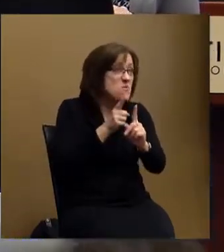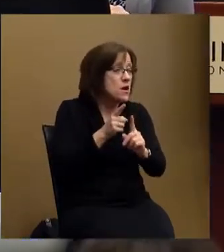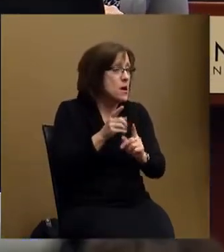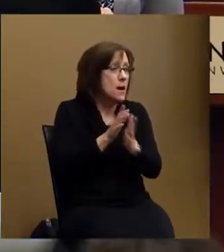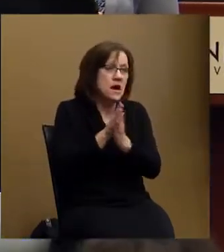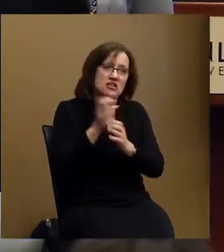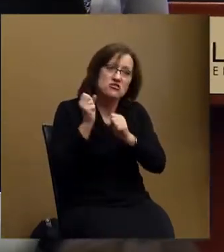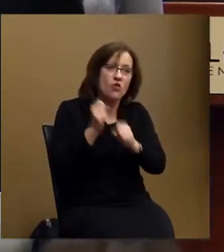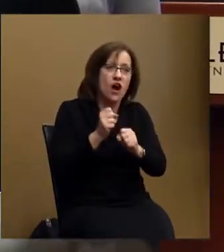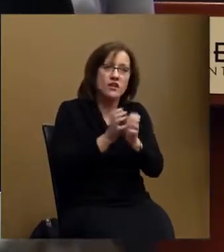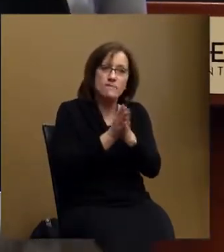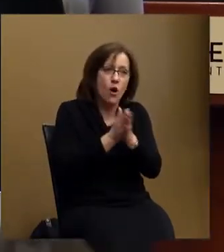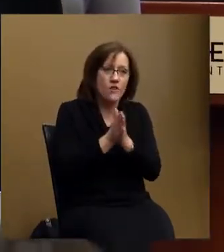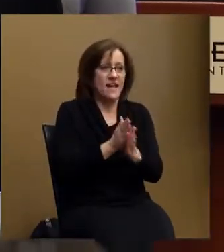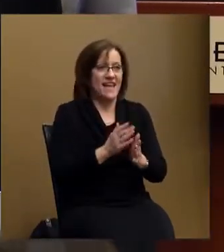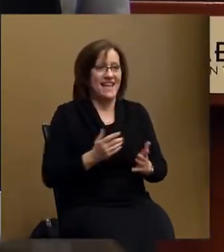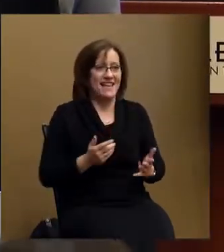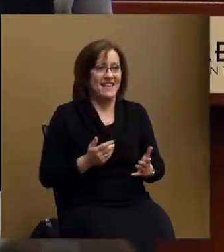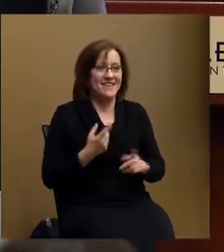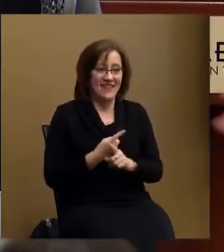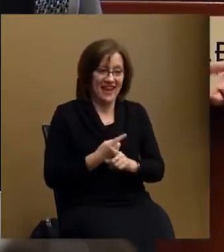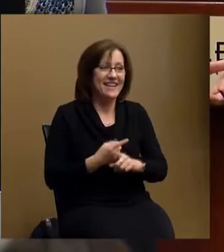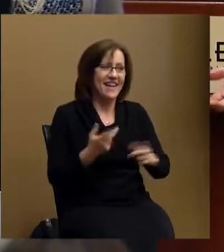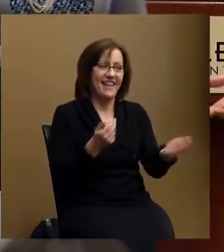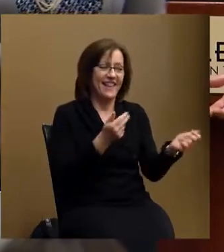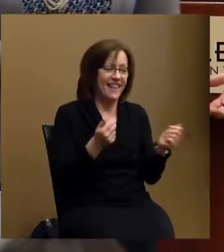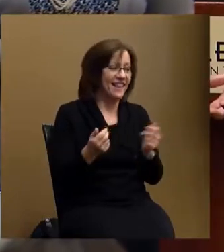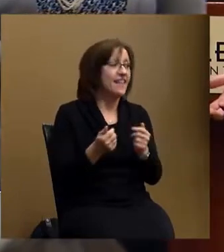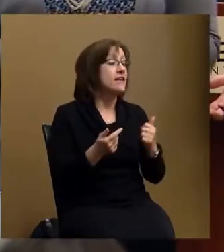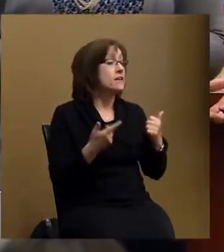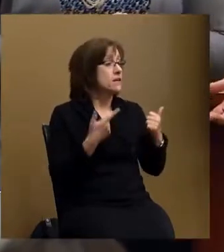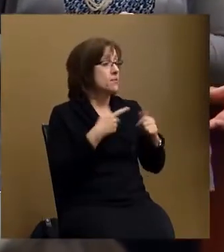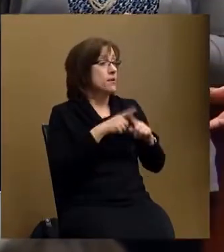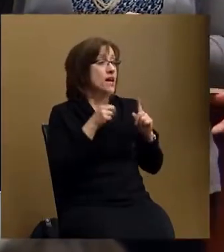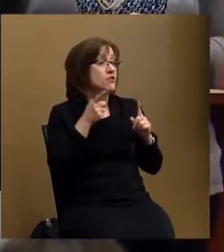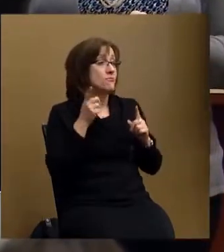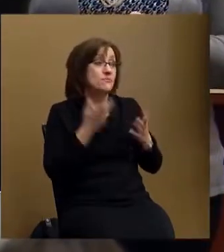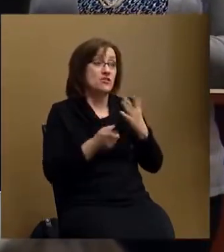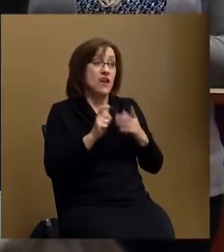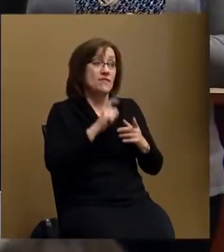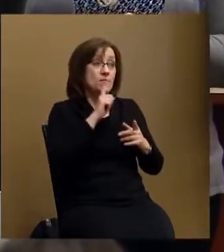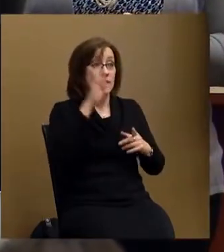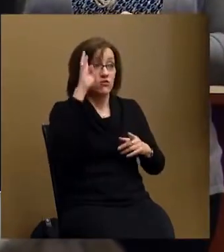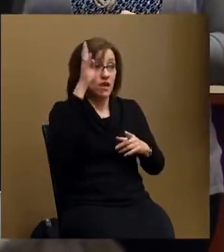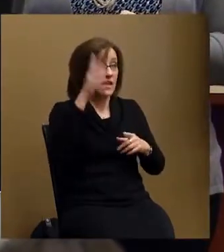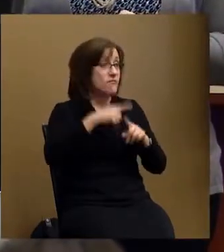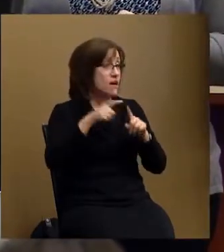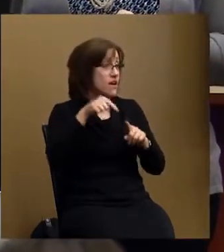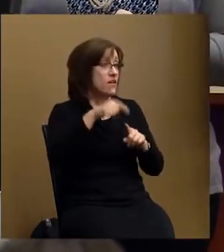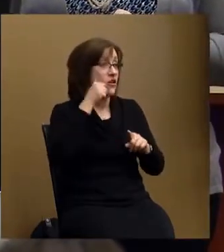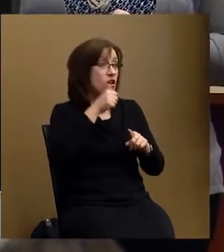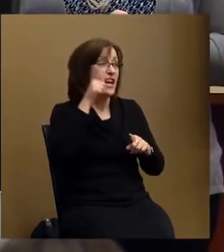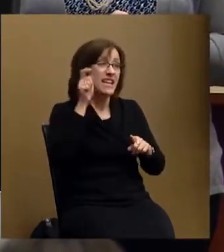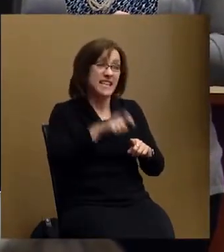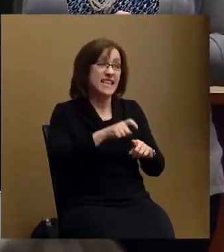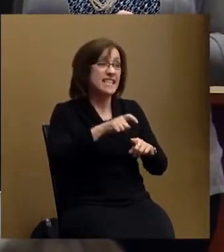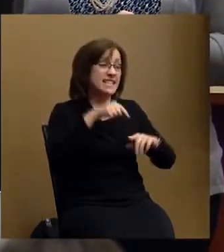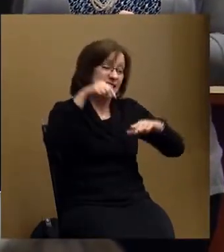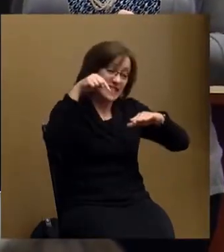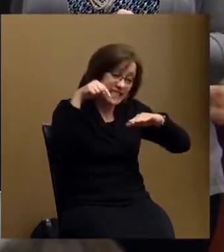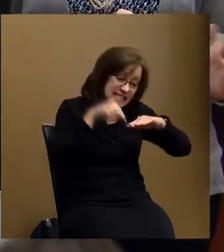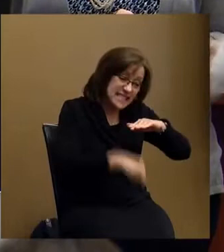Highly motivated. But, you may have to be really creative, but she's needing deep,